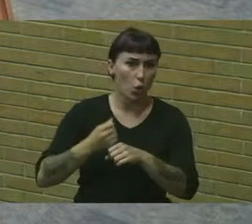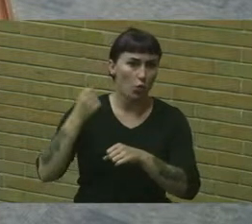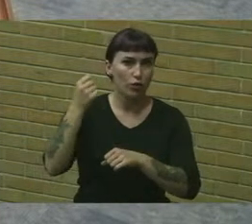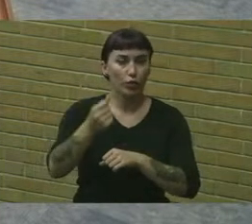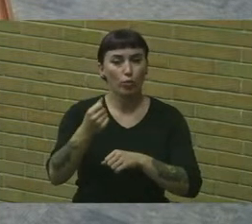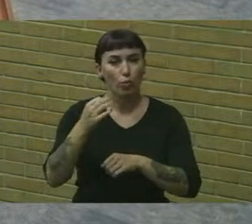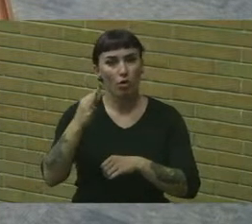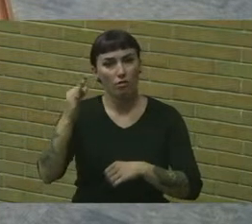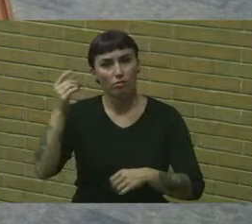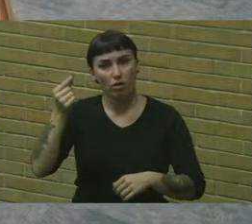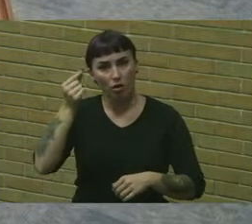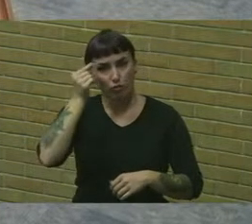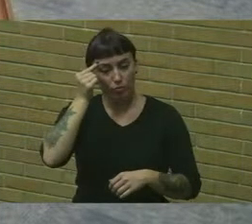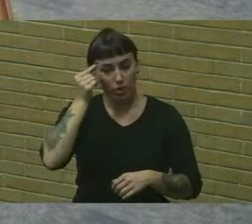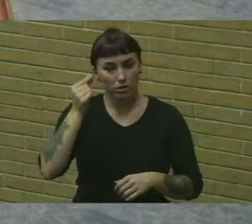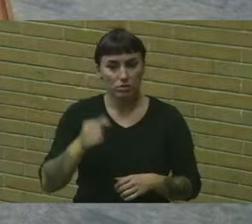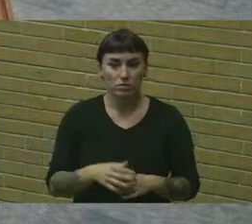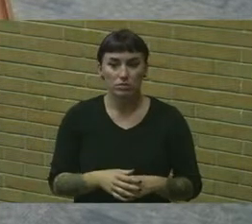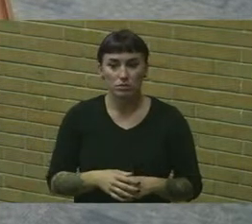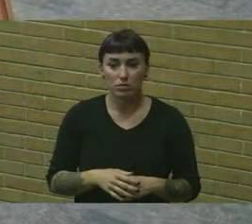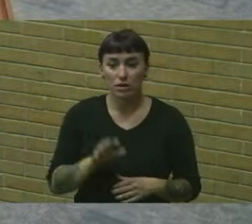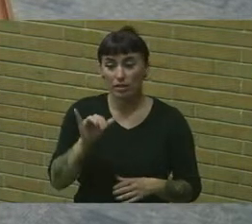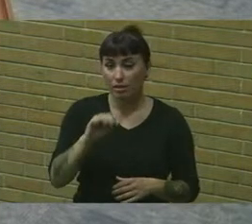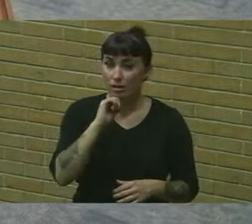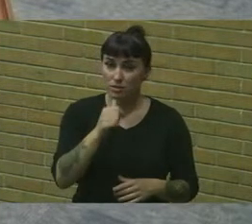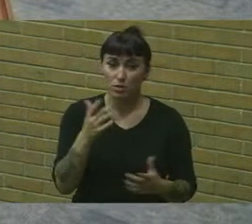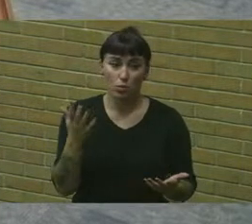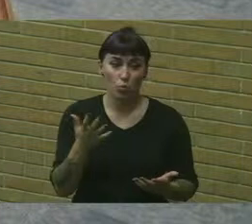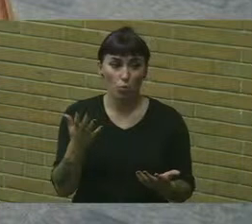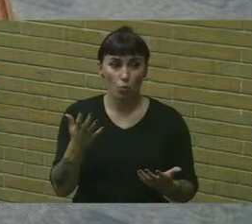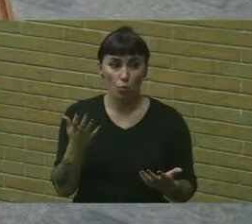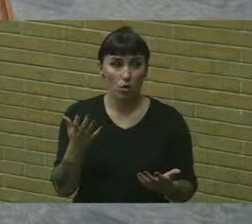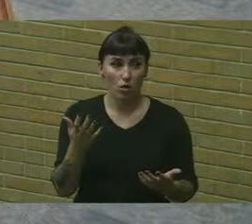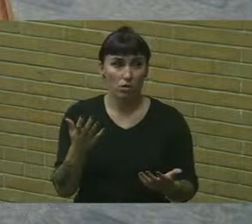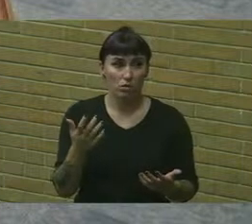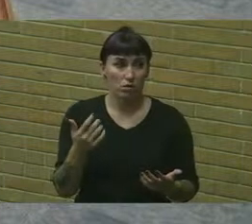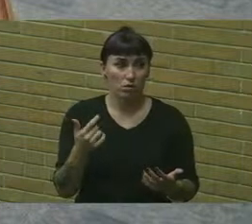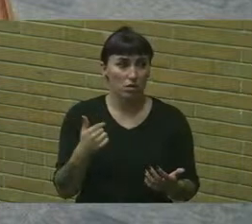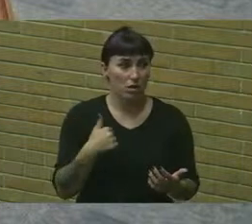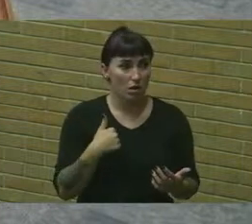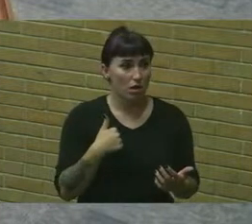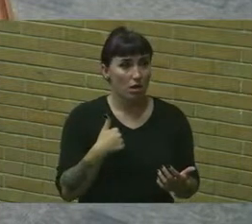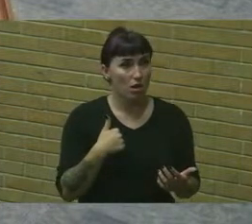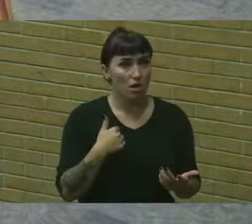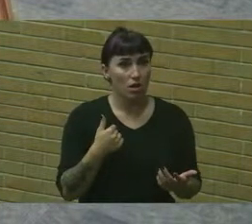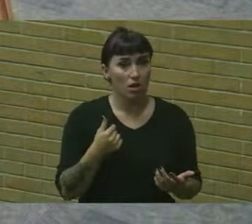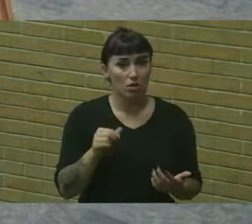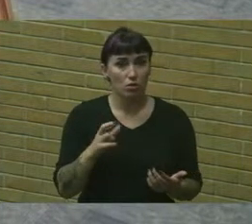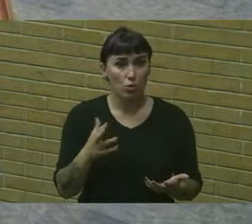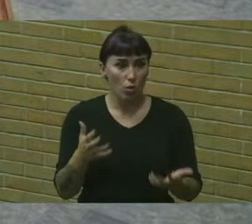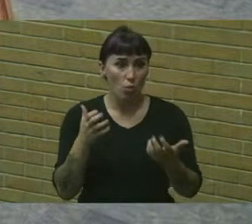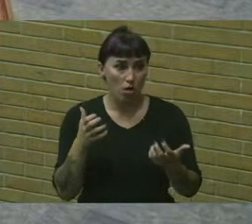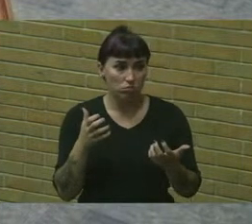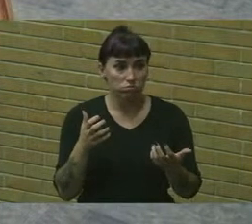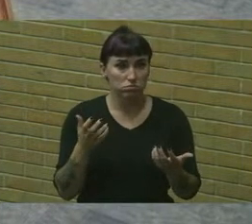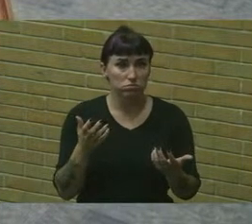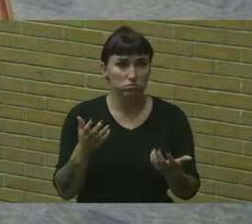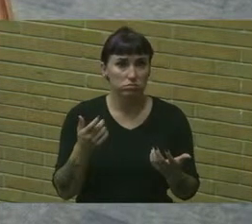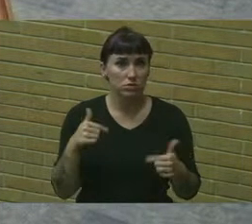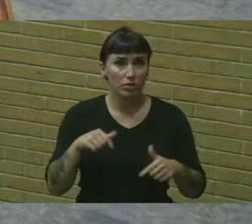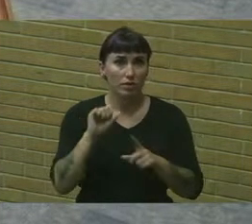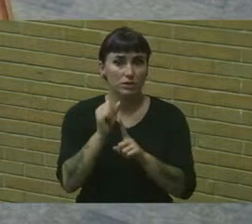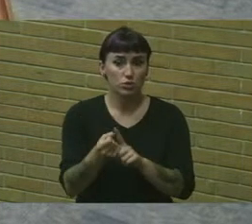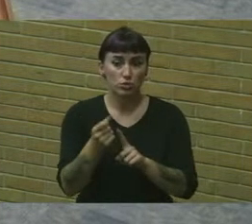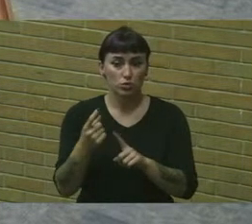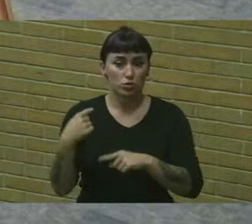of the government in place, and that's not what I advocate for, and nor do I want this